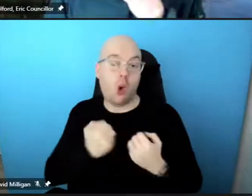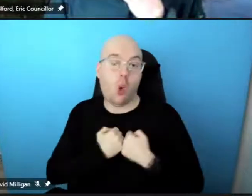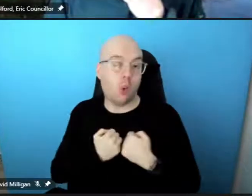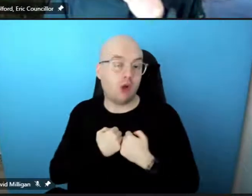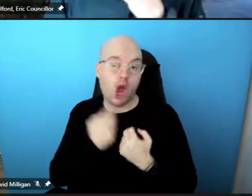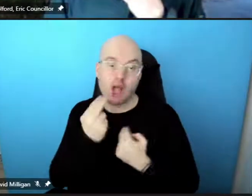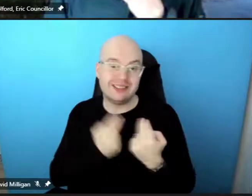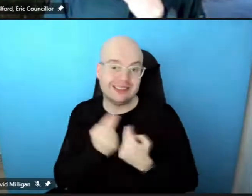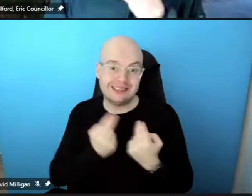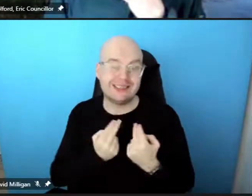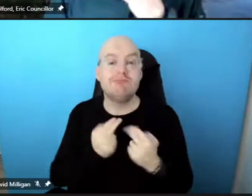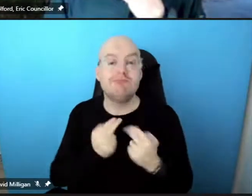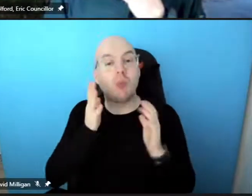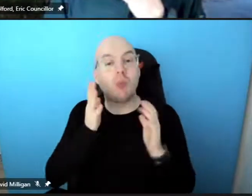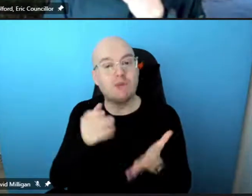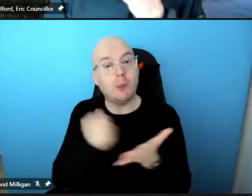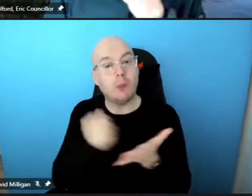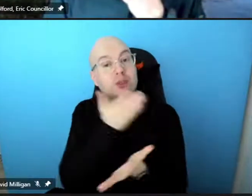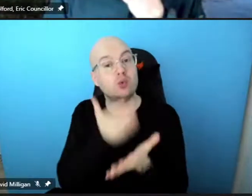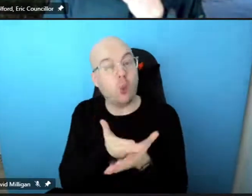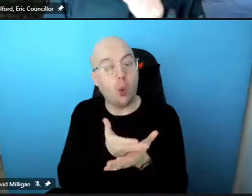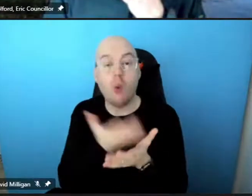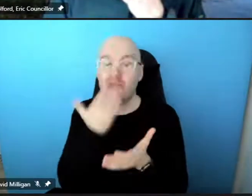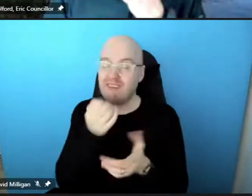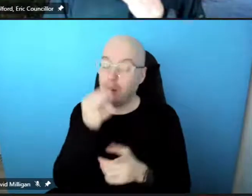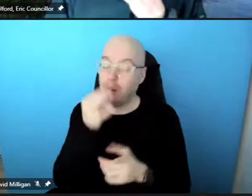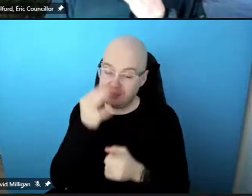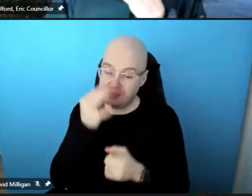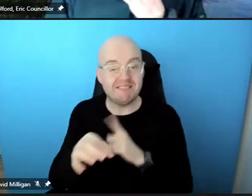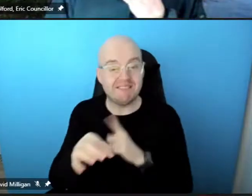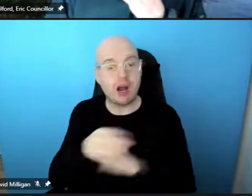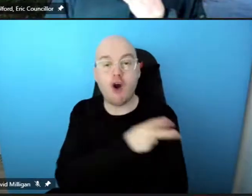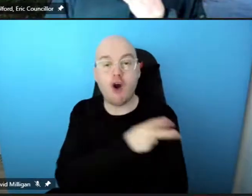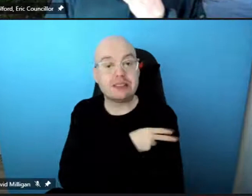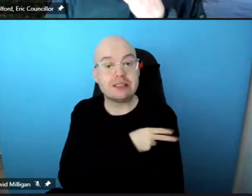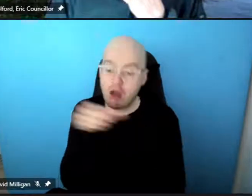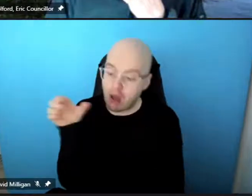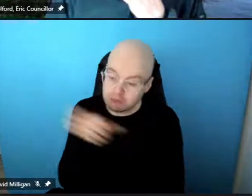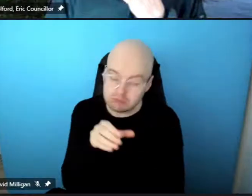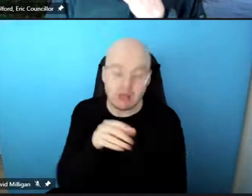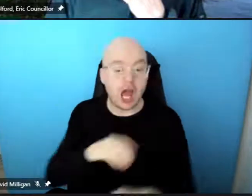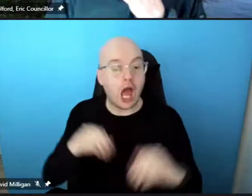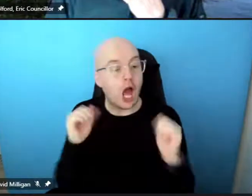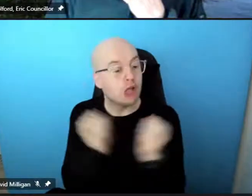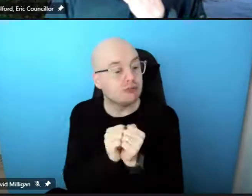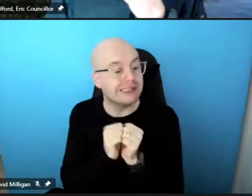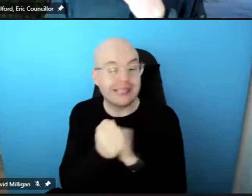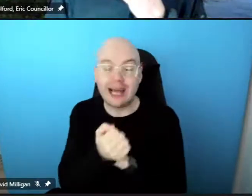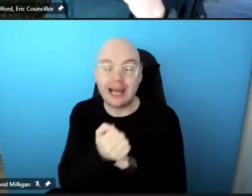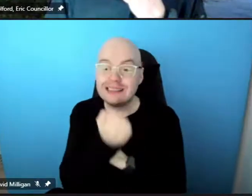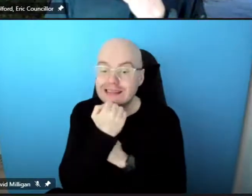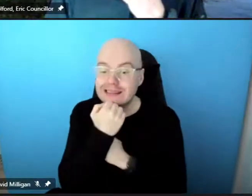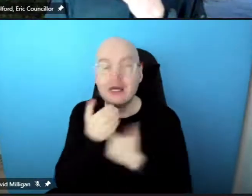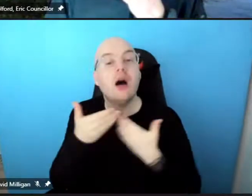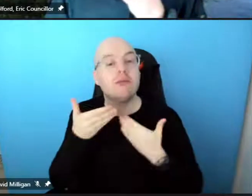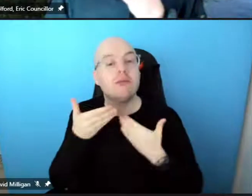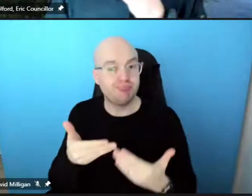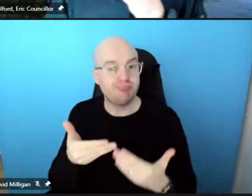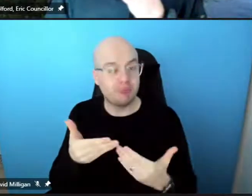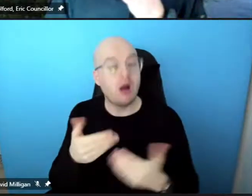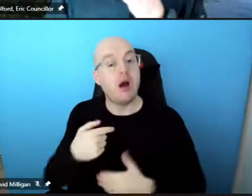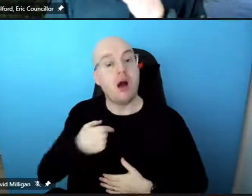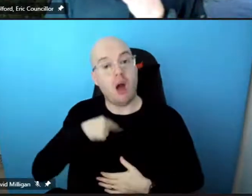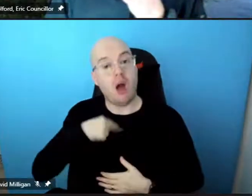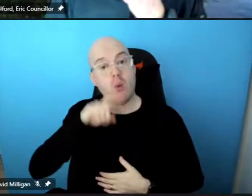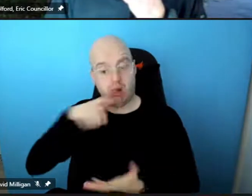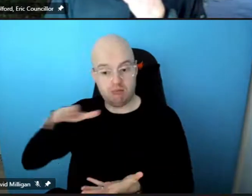a specific officer to implement the action. We'll agree a date, we'll log that, and we'll follow up. And I'll capture all of this